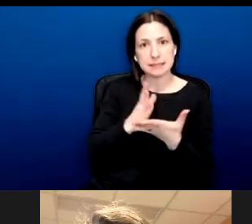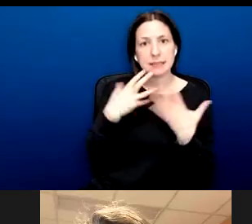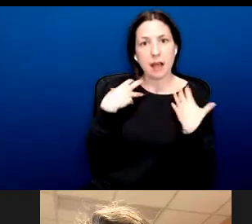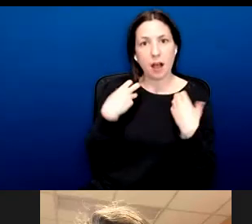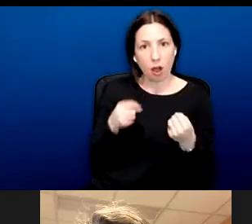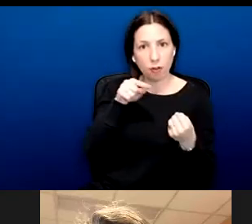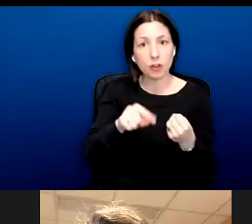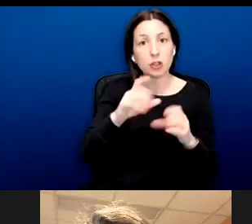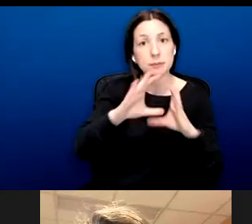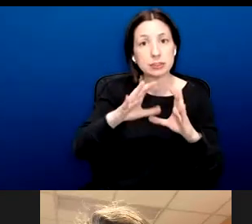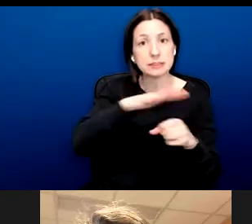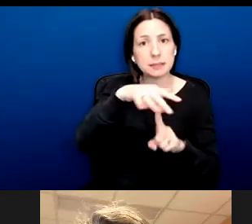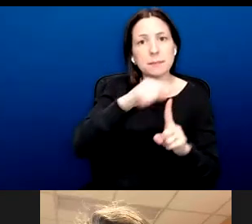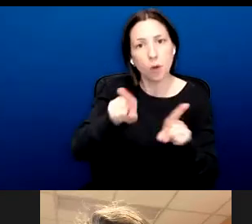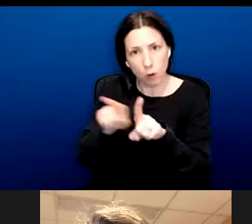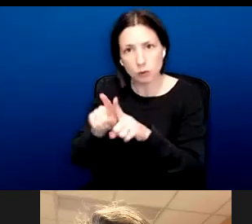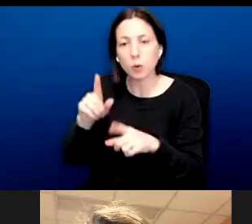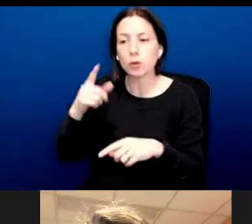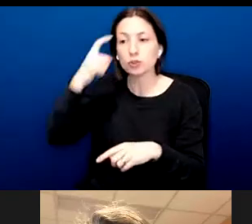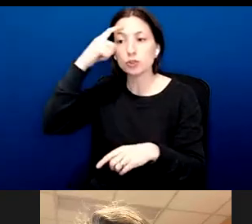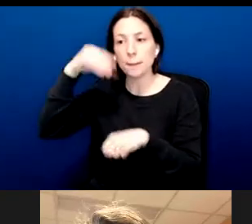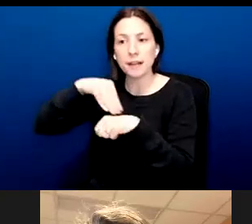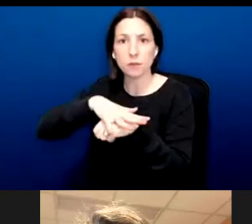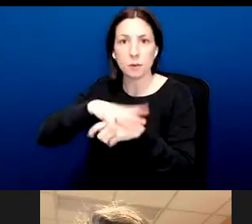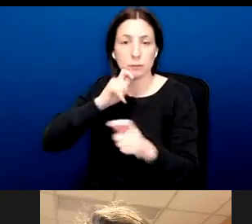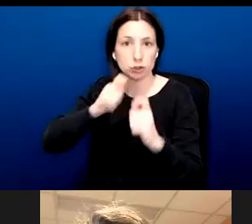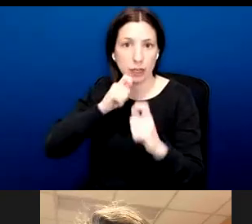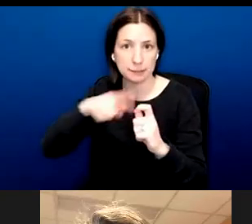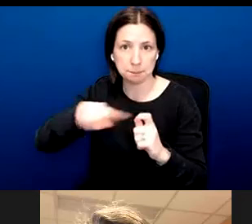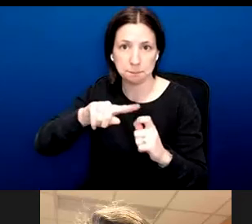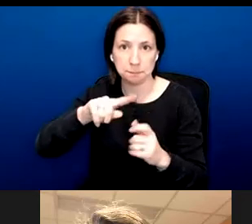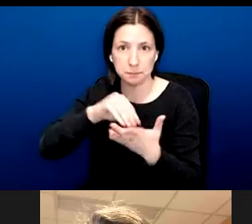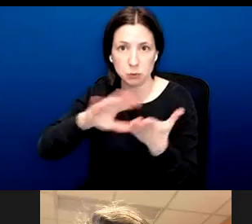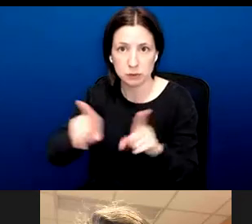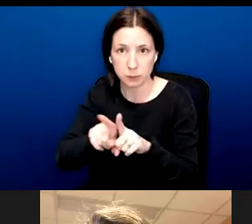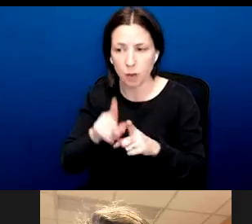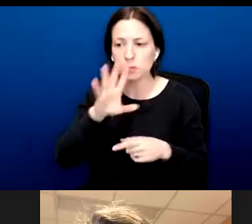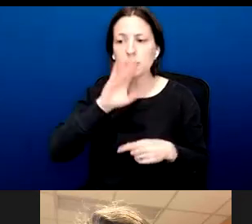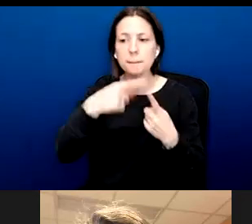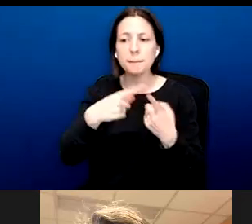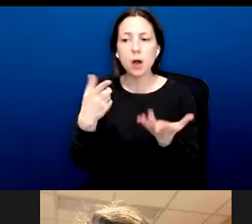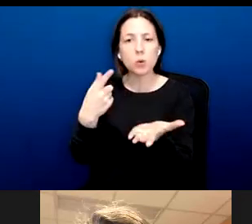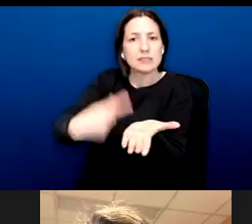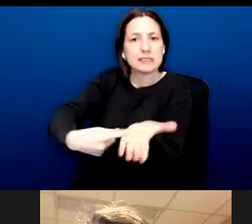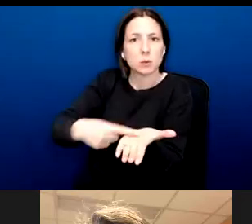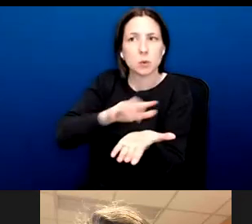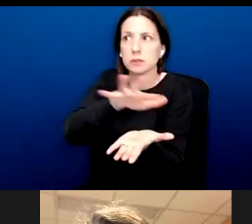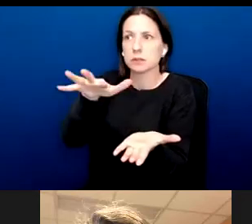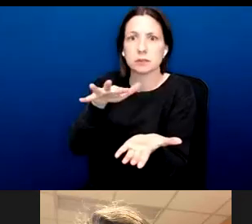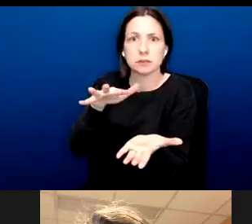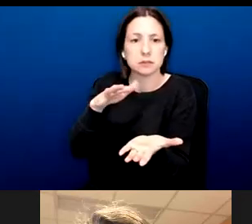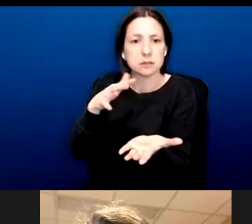trauma-informed journalism students as well, particularly when we're thinking about the discourses that